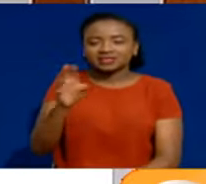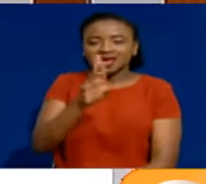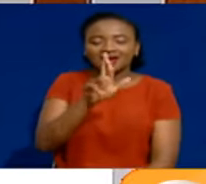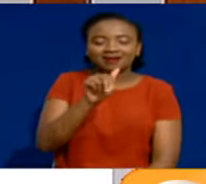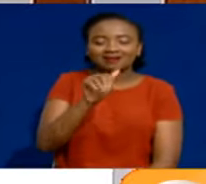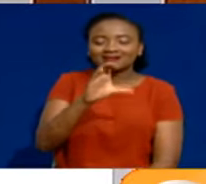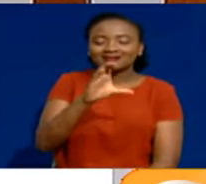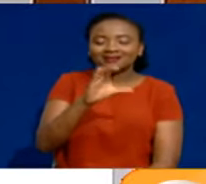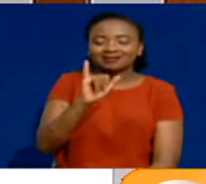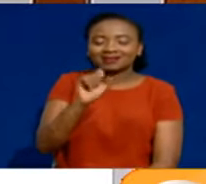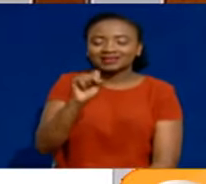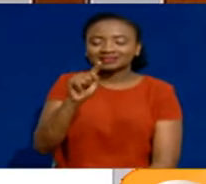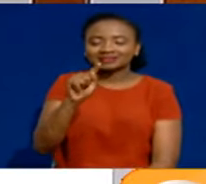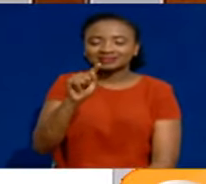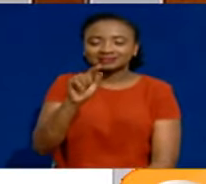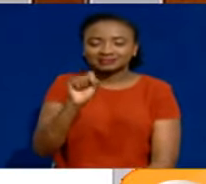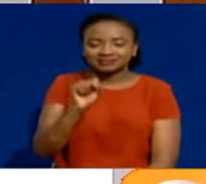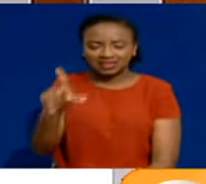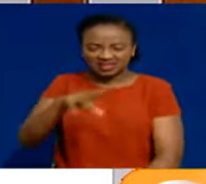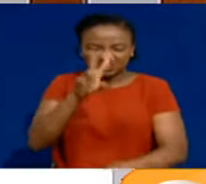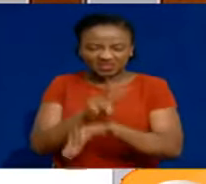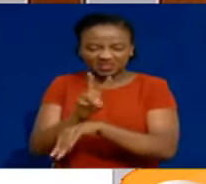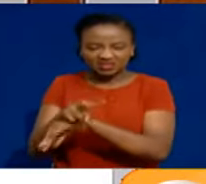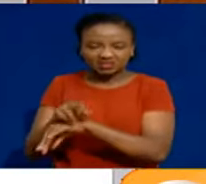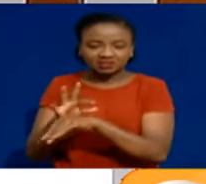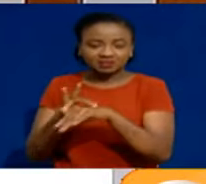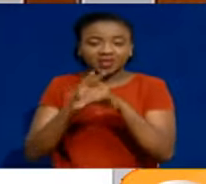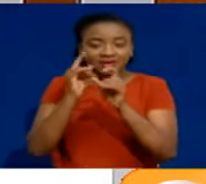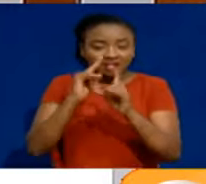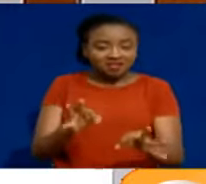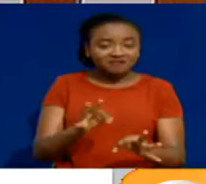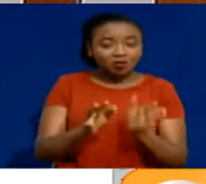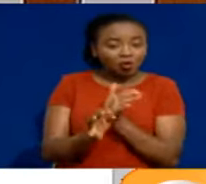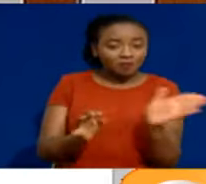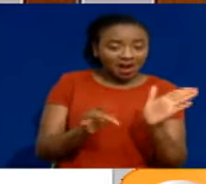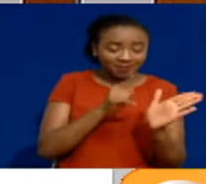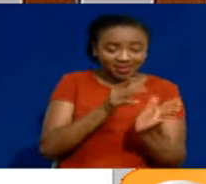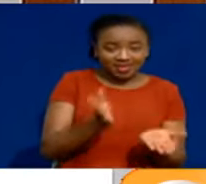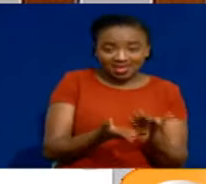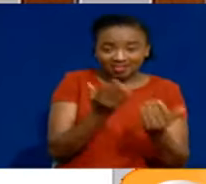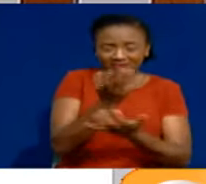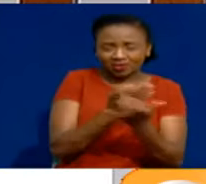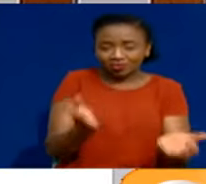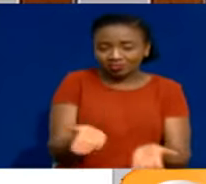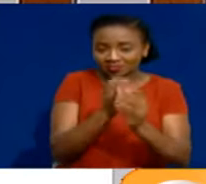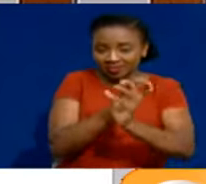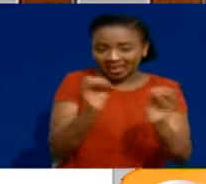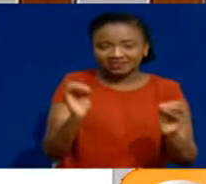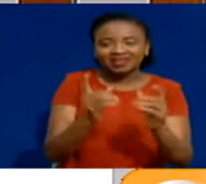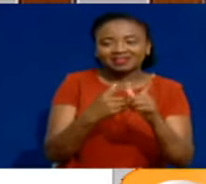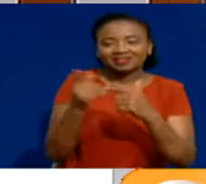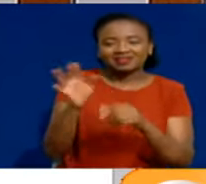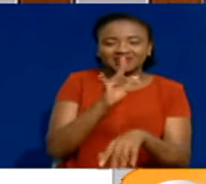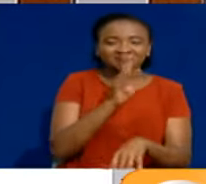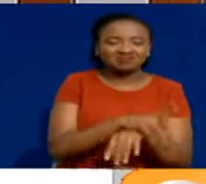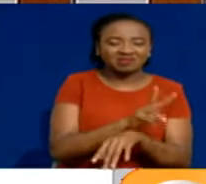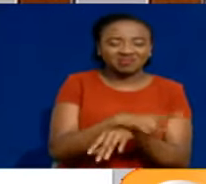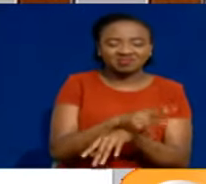for collapsed economy, they wouldn't have voted for Obama. They like